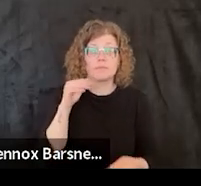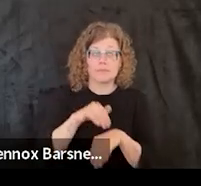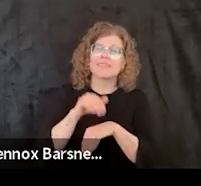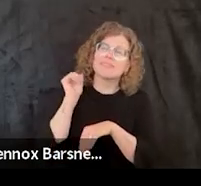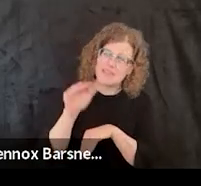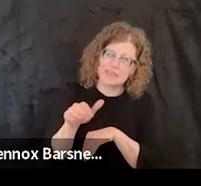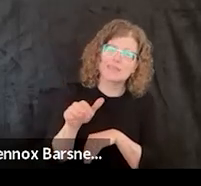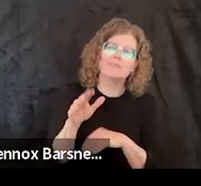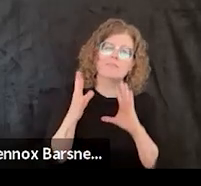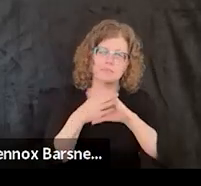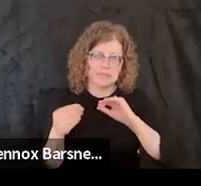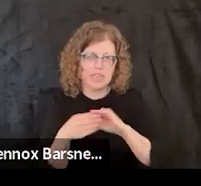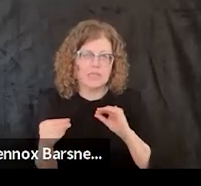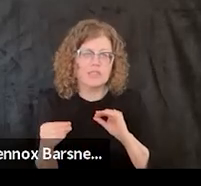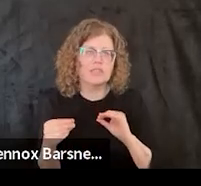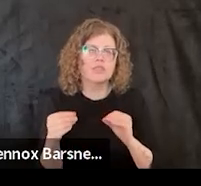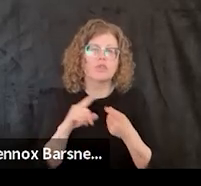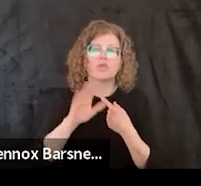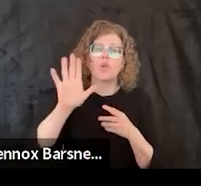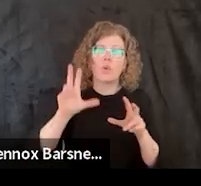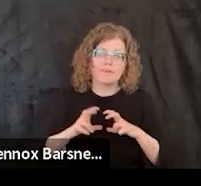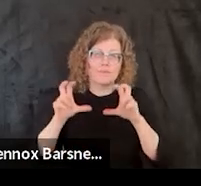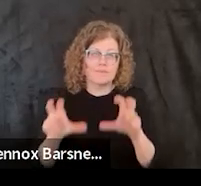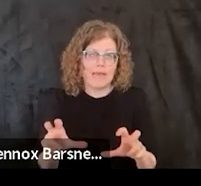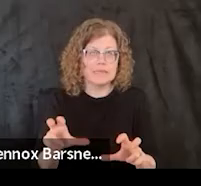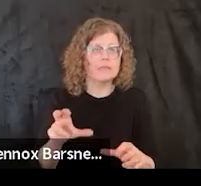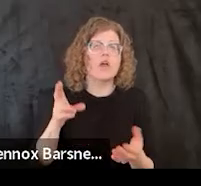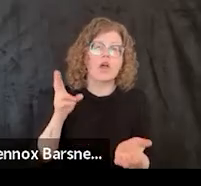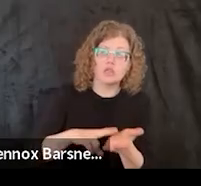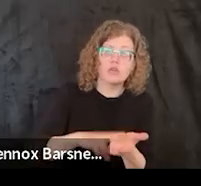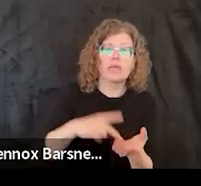agreement or completing a direct deposit form,